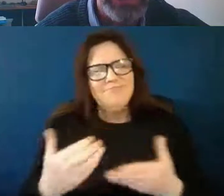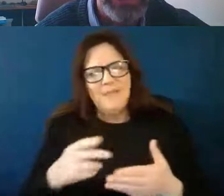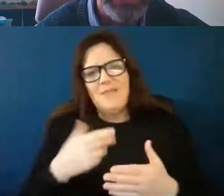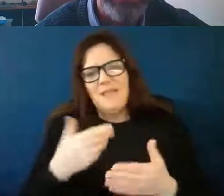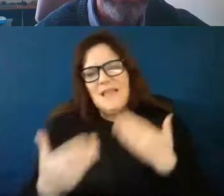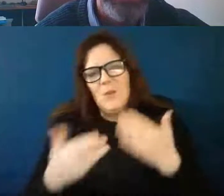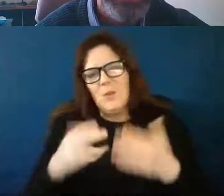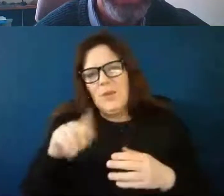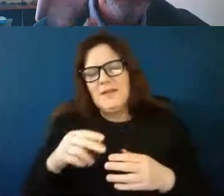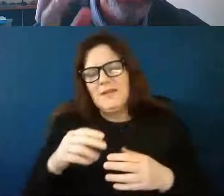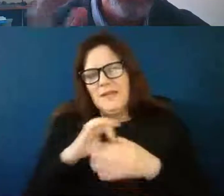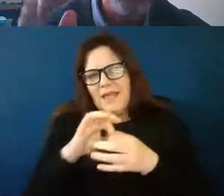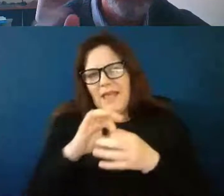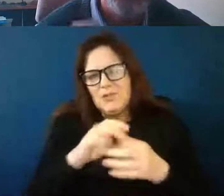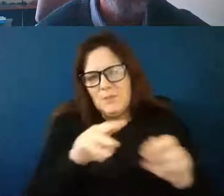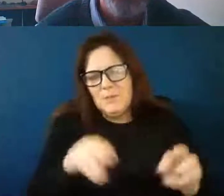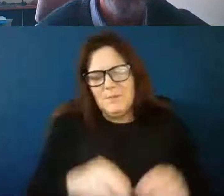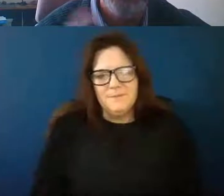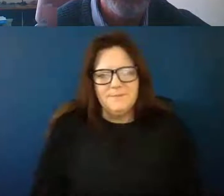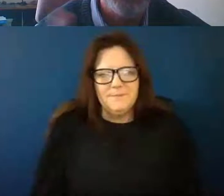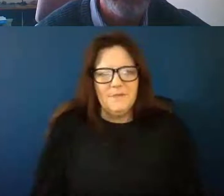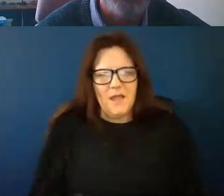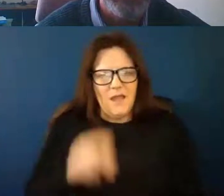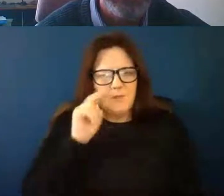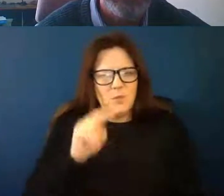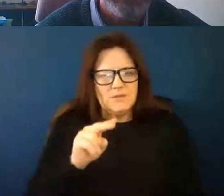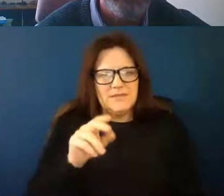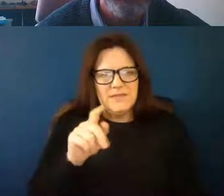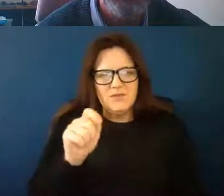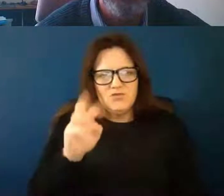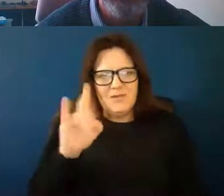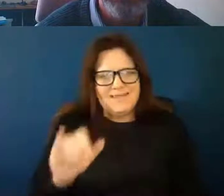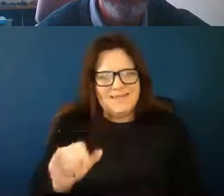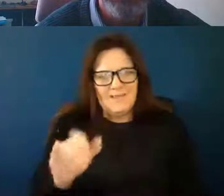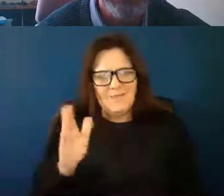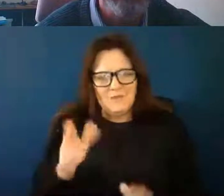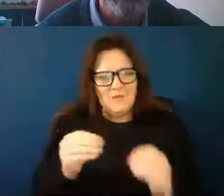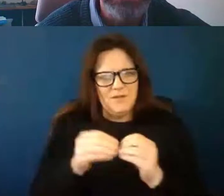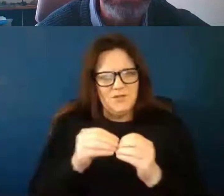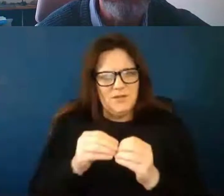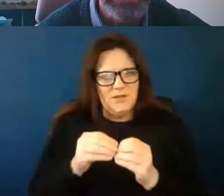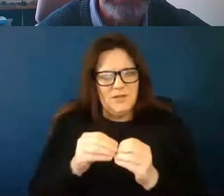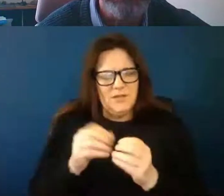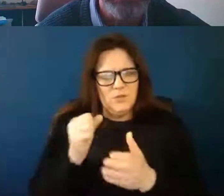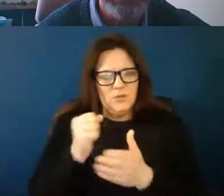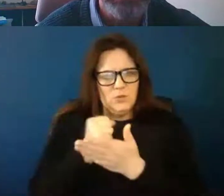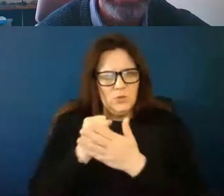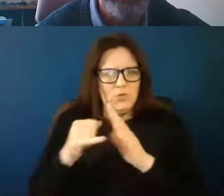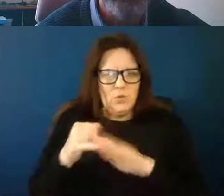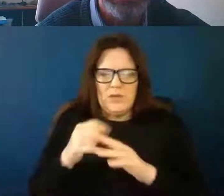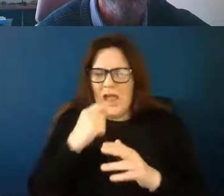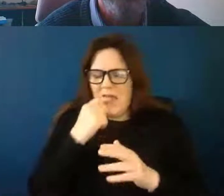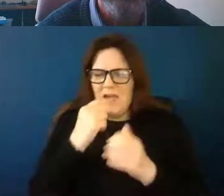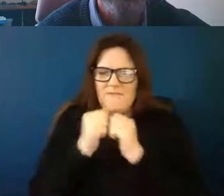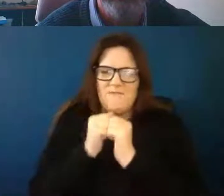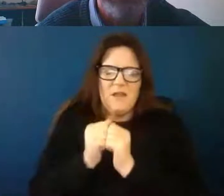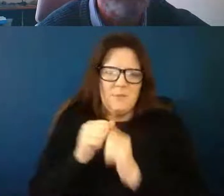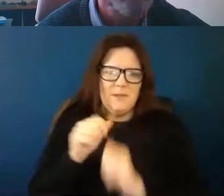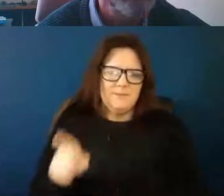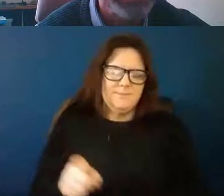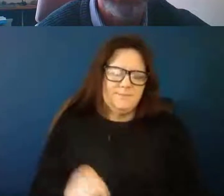you can engage people. I've noticed that Tracy had identified that the Students' Union are really valuable, and I